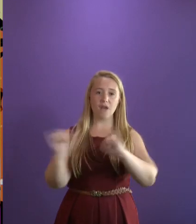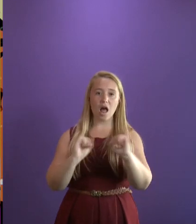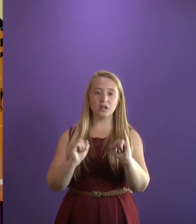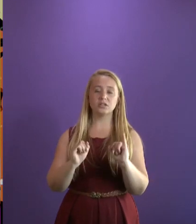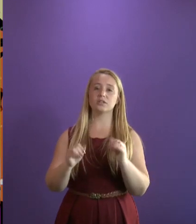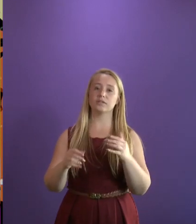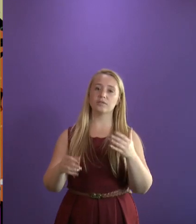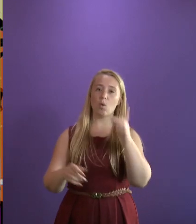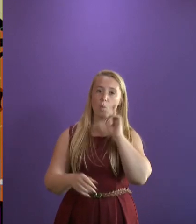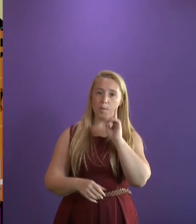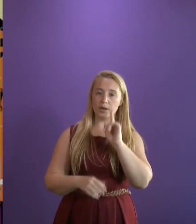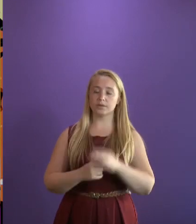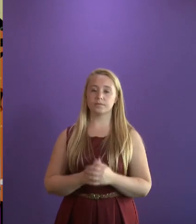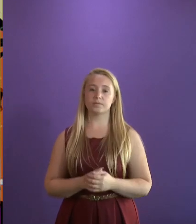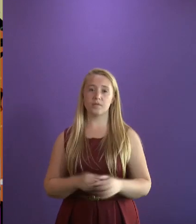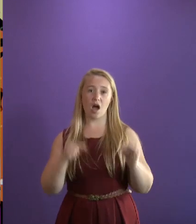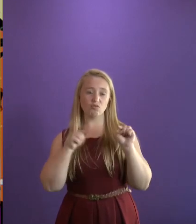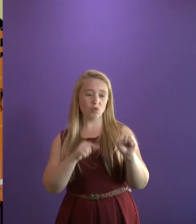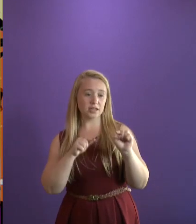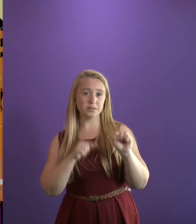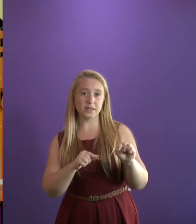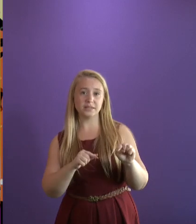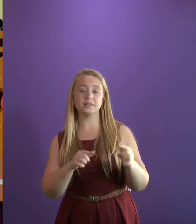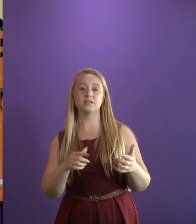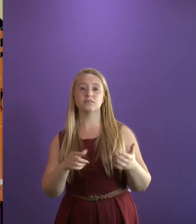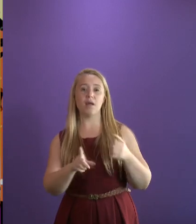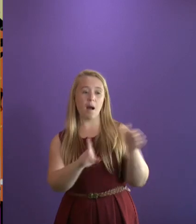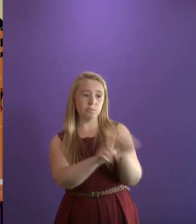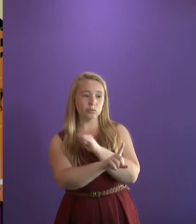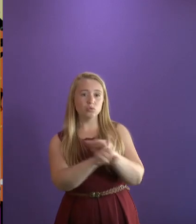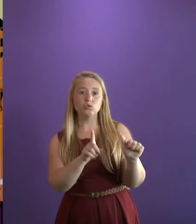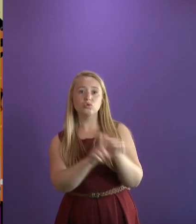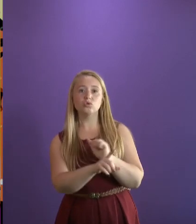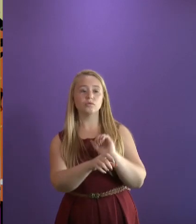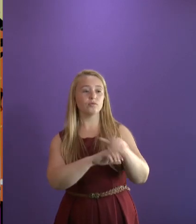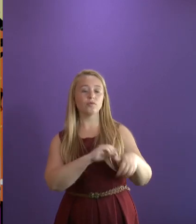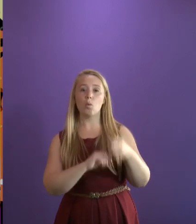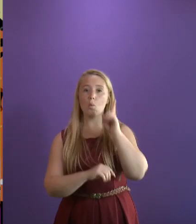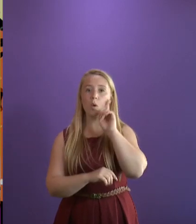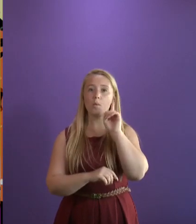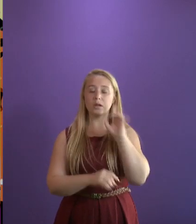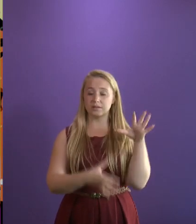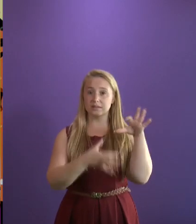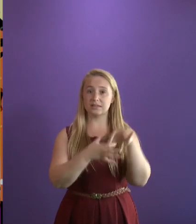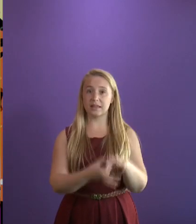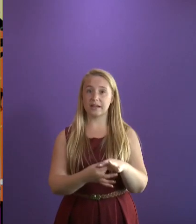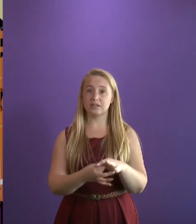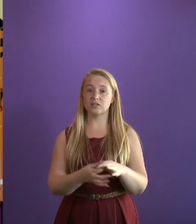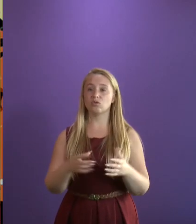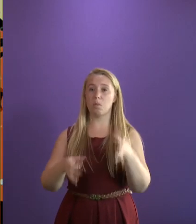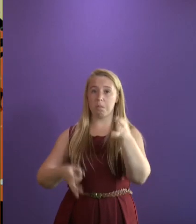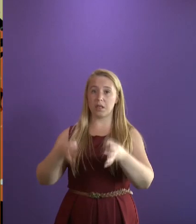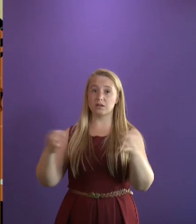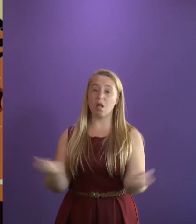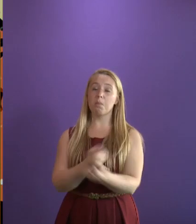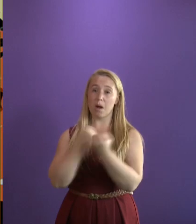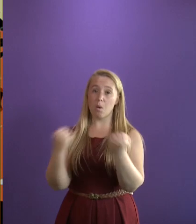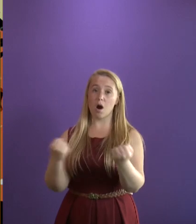We know that harassment, abuse, and violence against women is linked to the unequal distribution of political